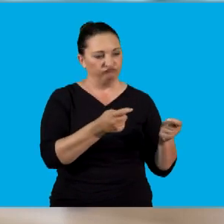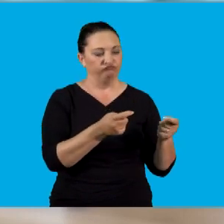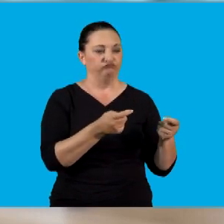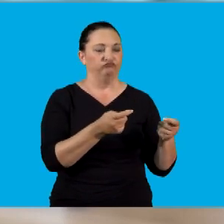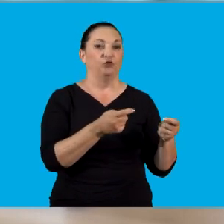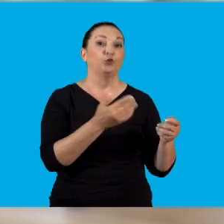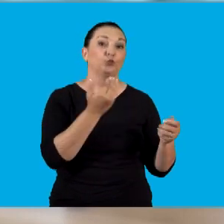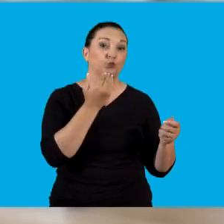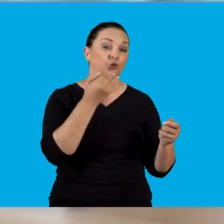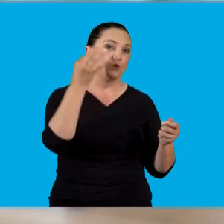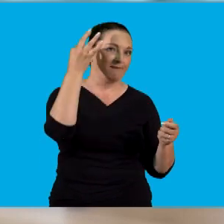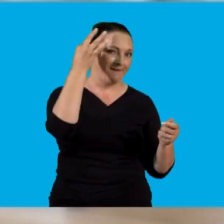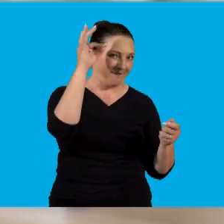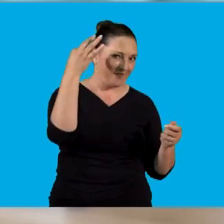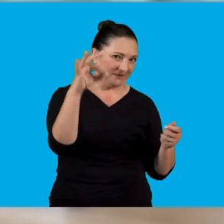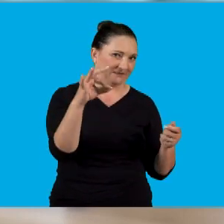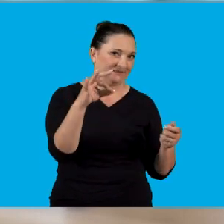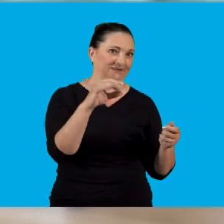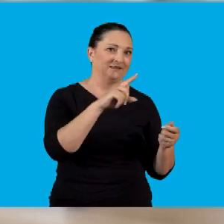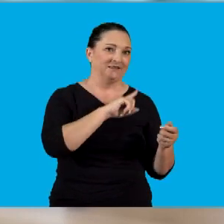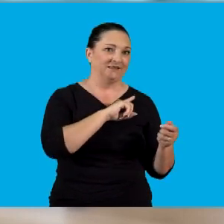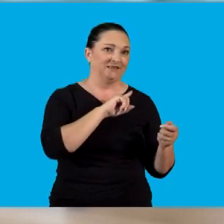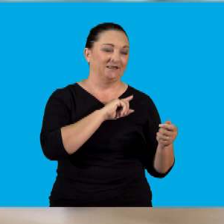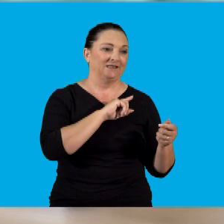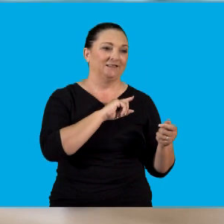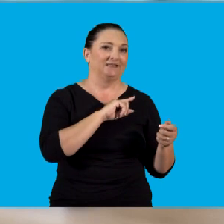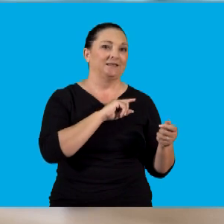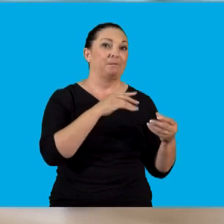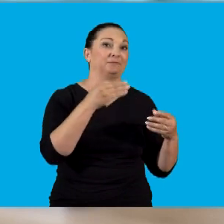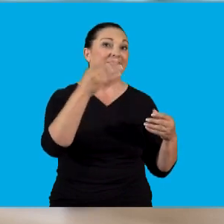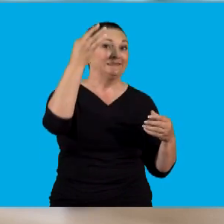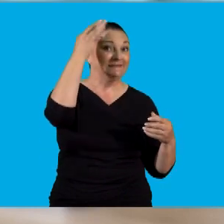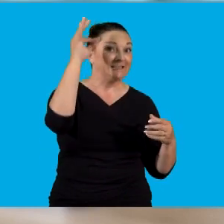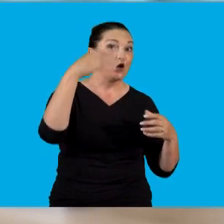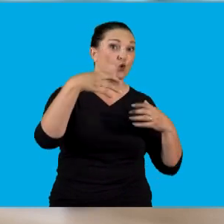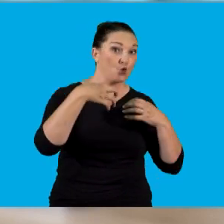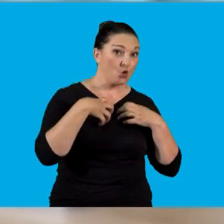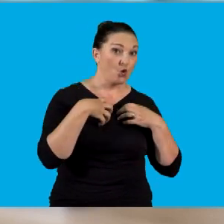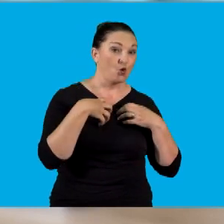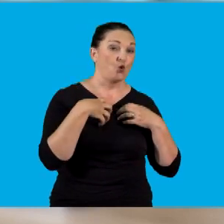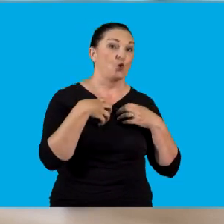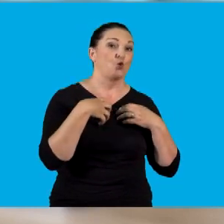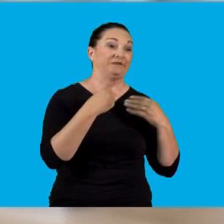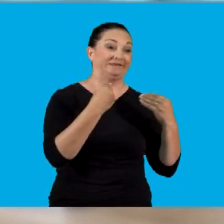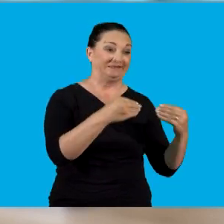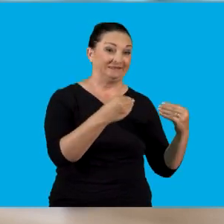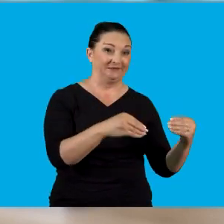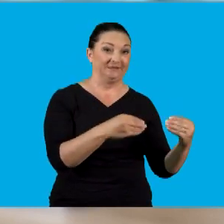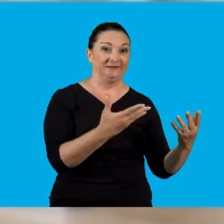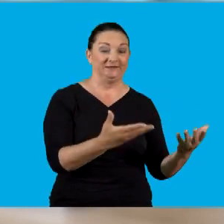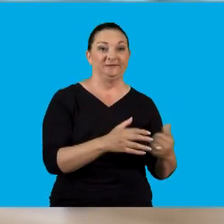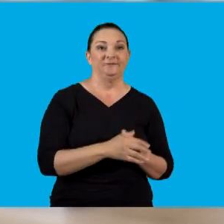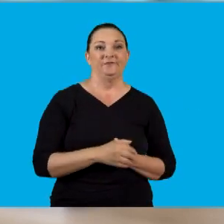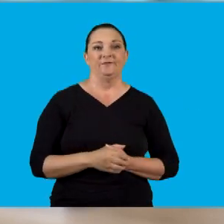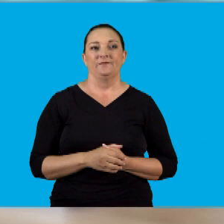So obviously, in this public sector, the government is the majority shareholder. Hence, he is able to control